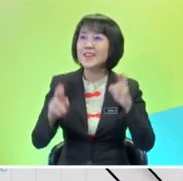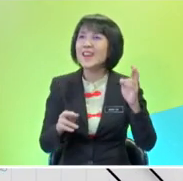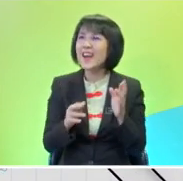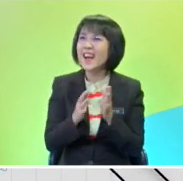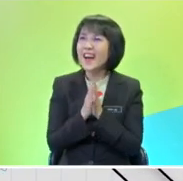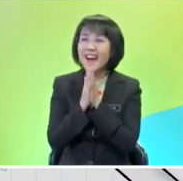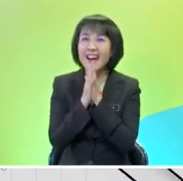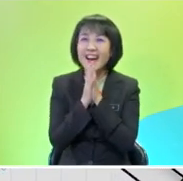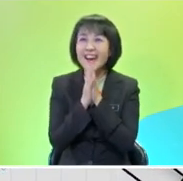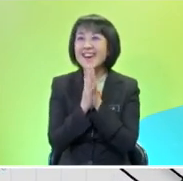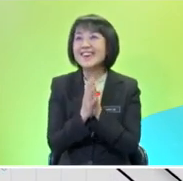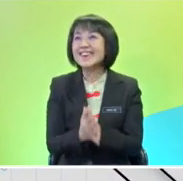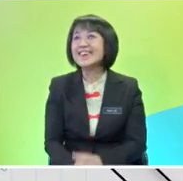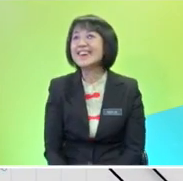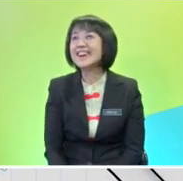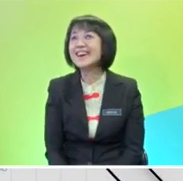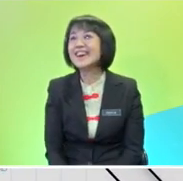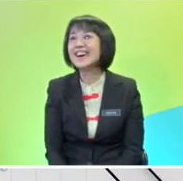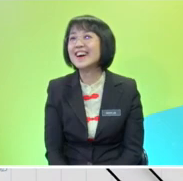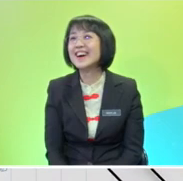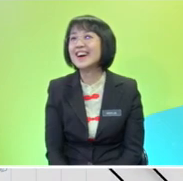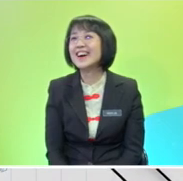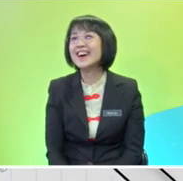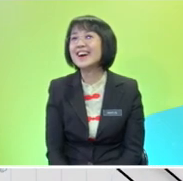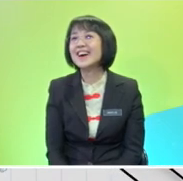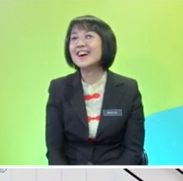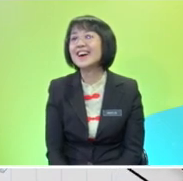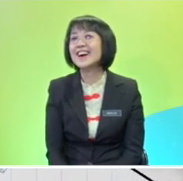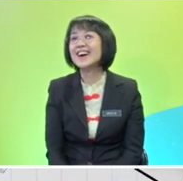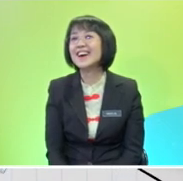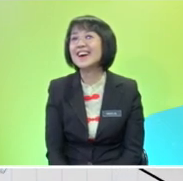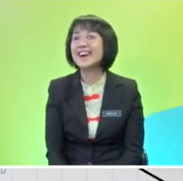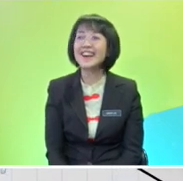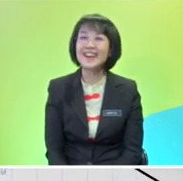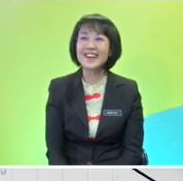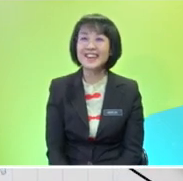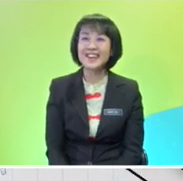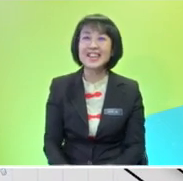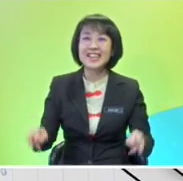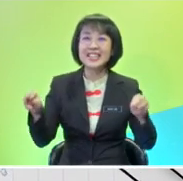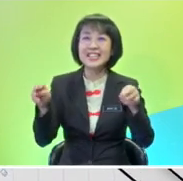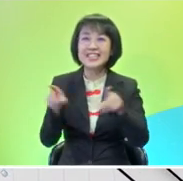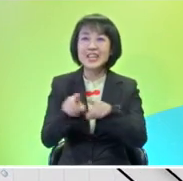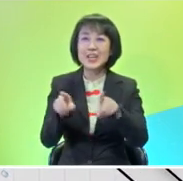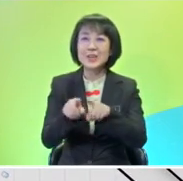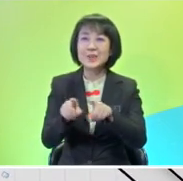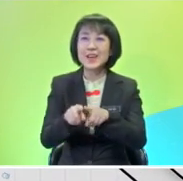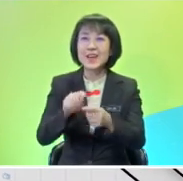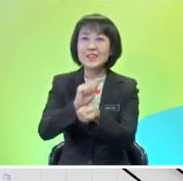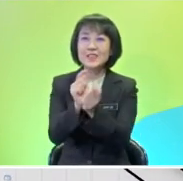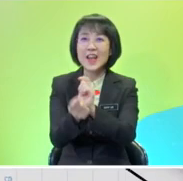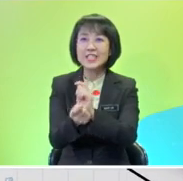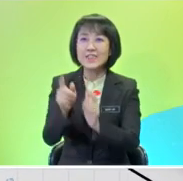is that... Wow! Is that a transformer? Wow, is that Optimus Prime? That looks like Optimus Prime. Okay. Maybe we can get them to share about